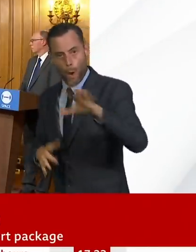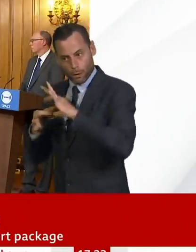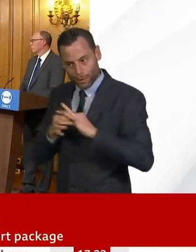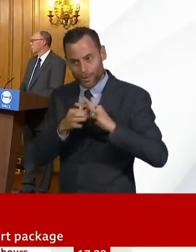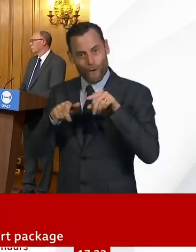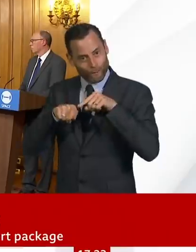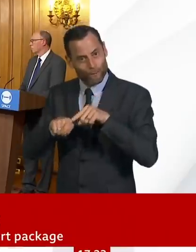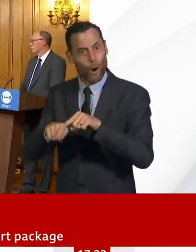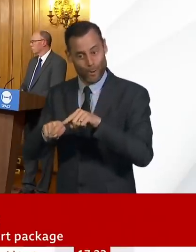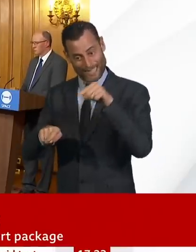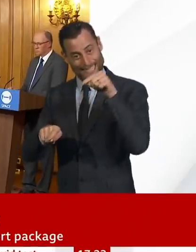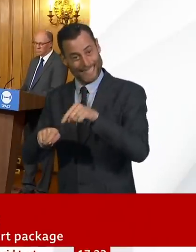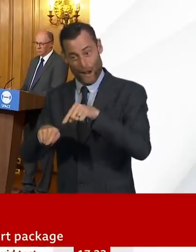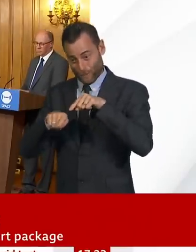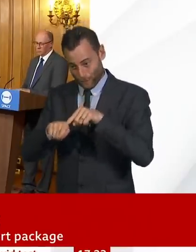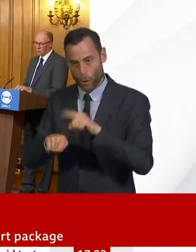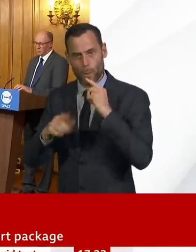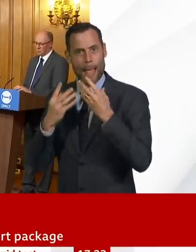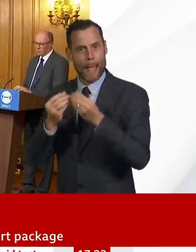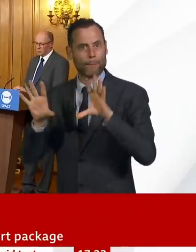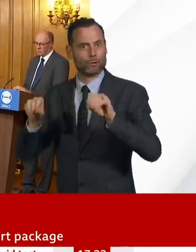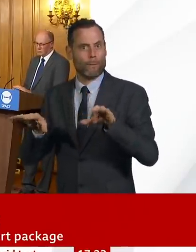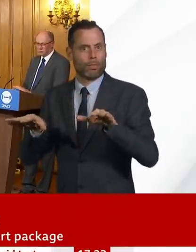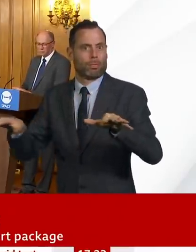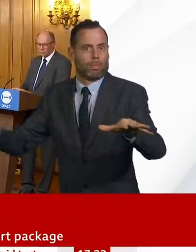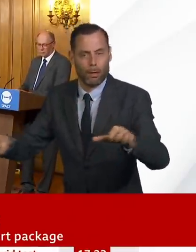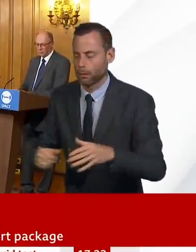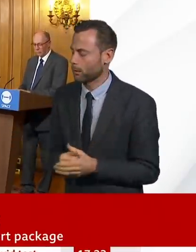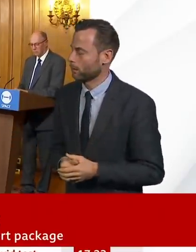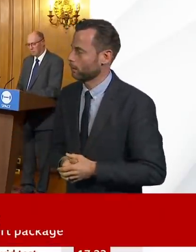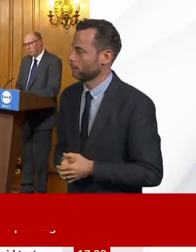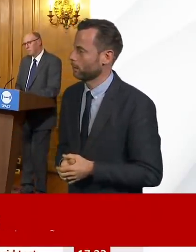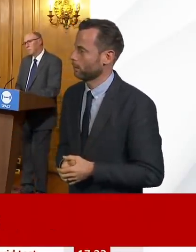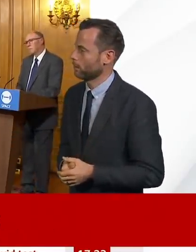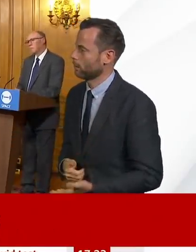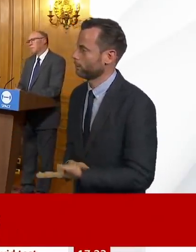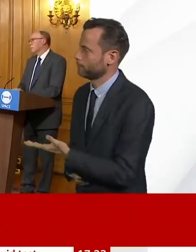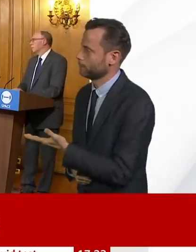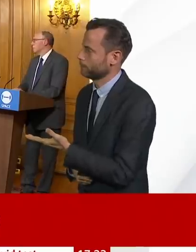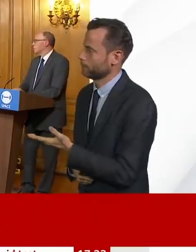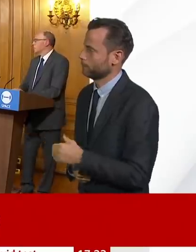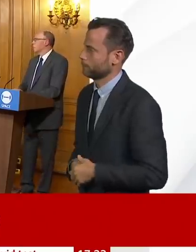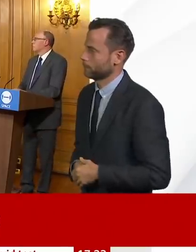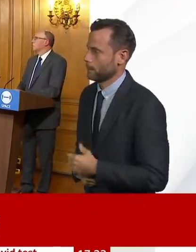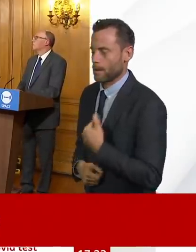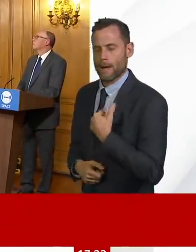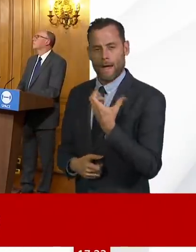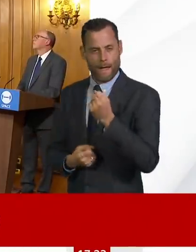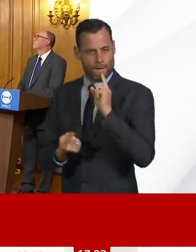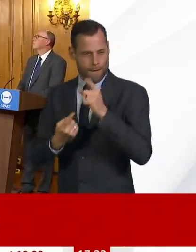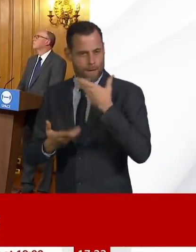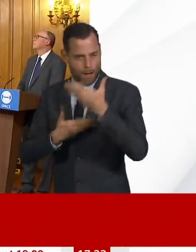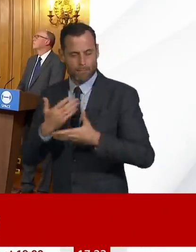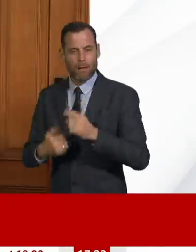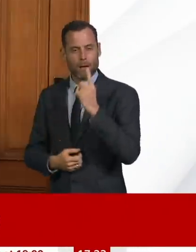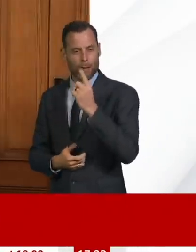So I'll continue and answer my question. Thank you for it. And the answer's kind of in four parts. First of all, I